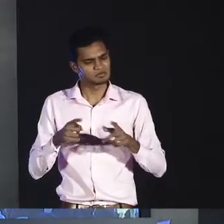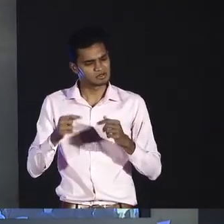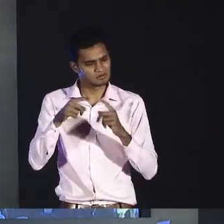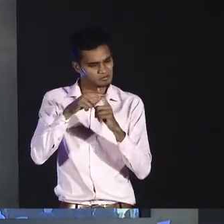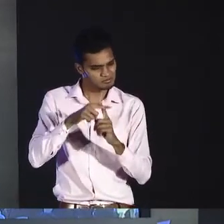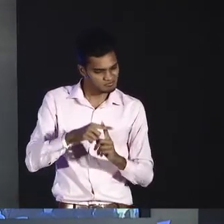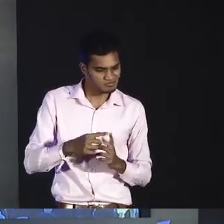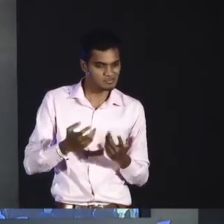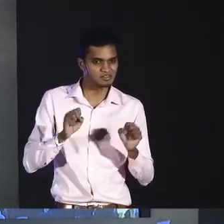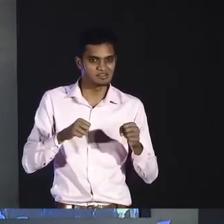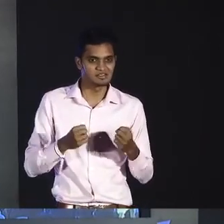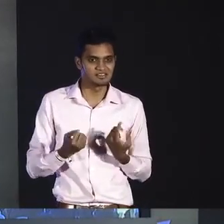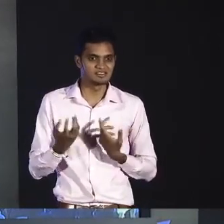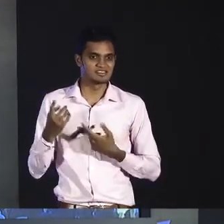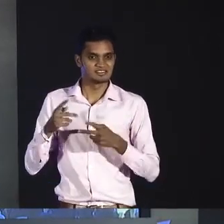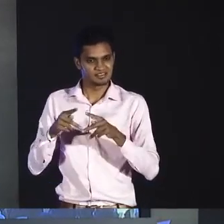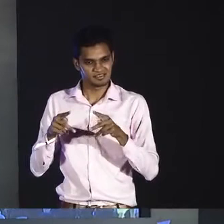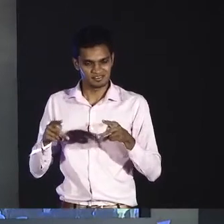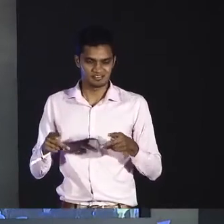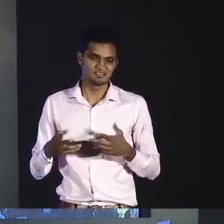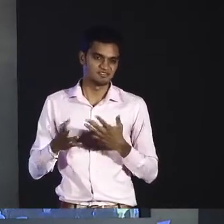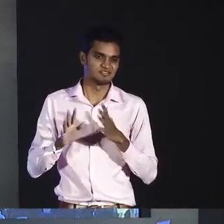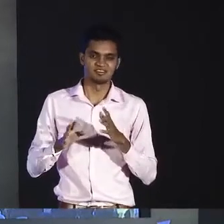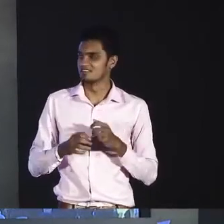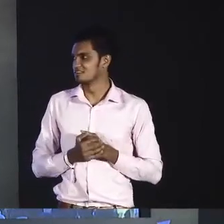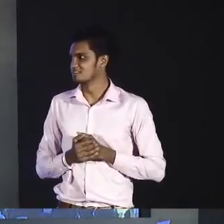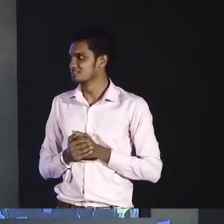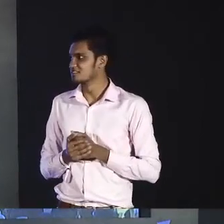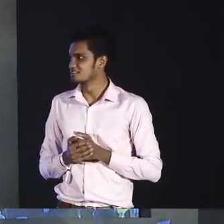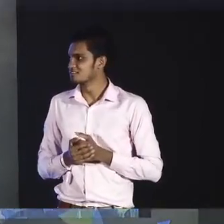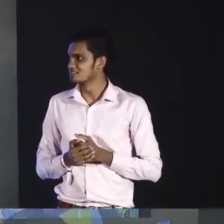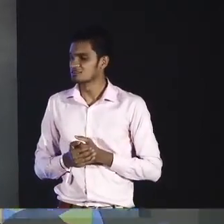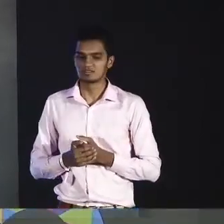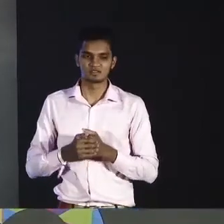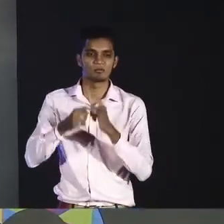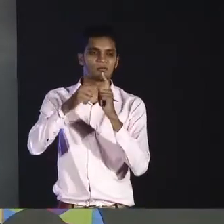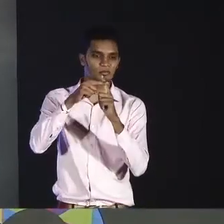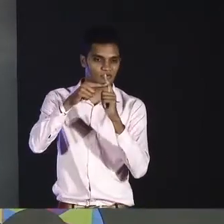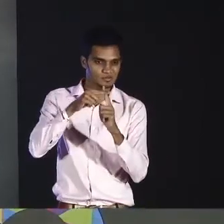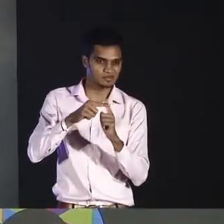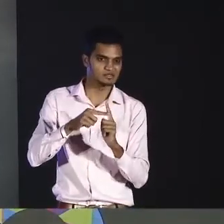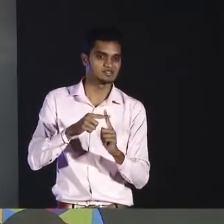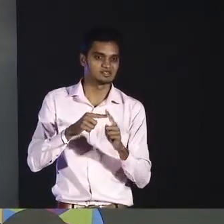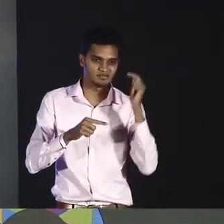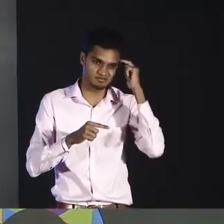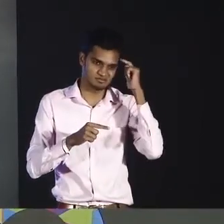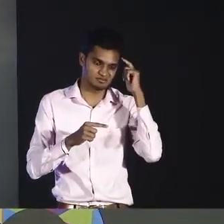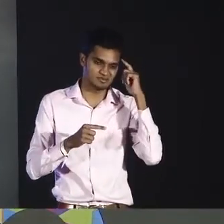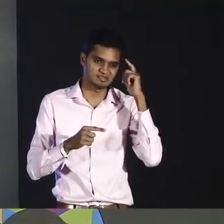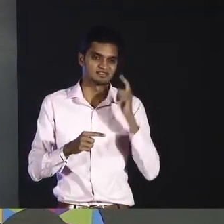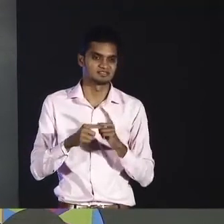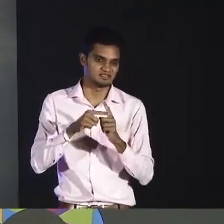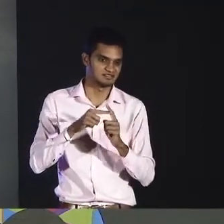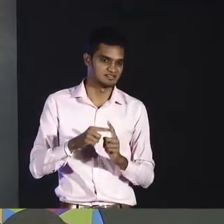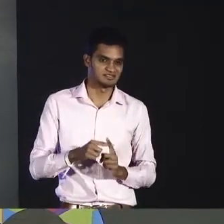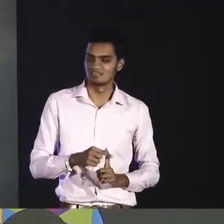worker called Anne Sullivan who reposed faith in her and had a positive assumption that this girl can do something in life. And